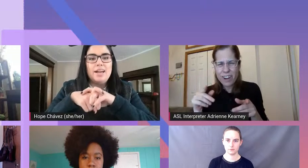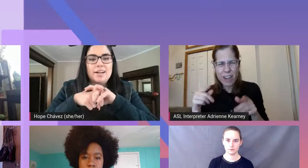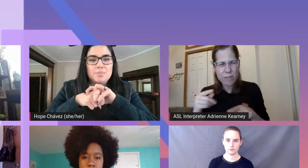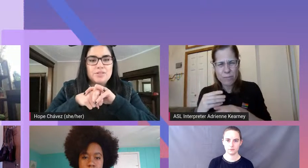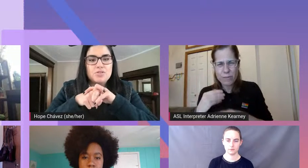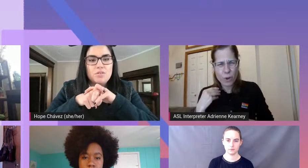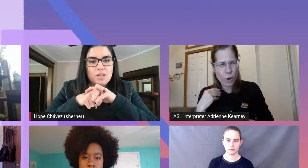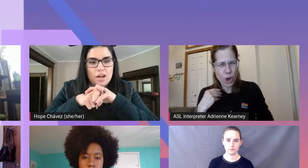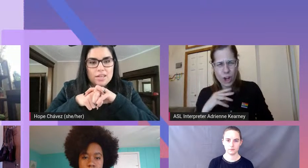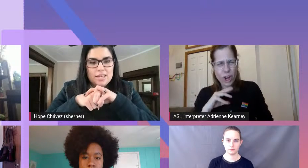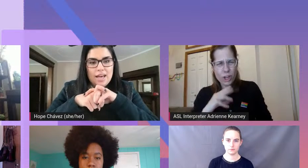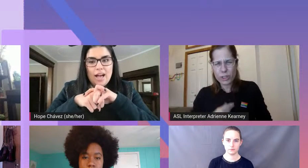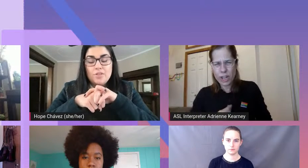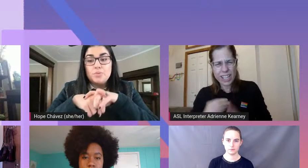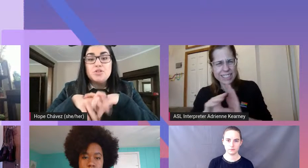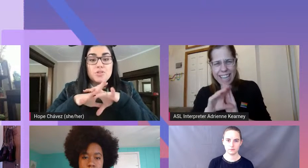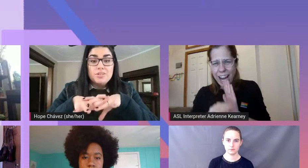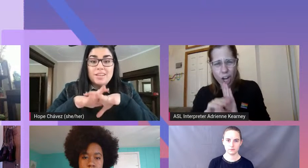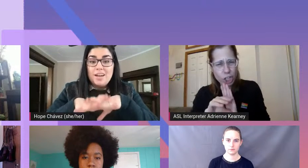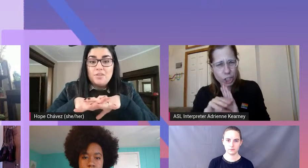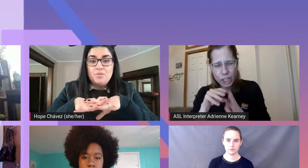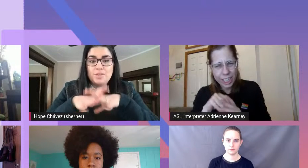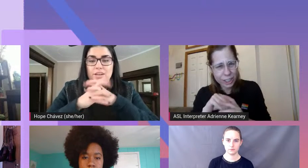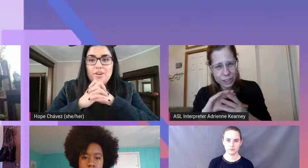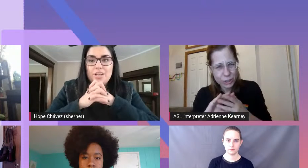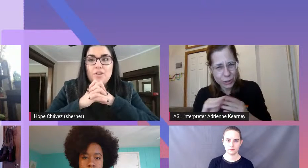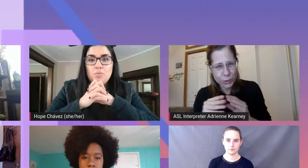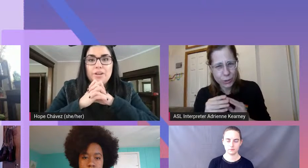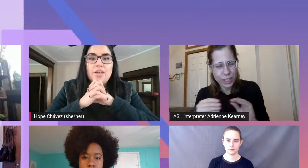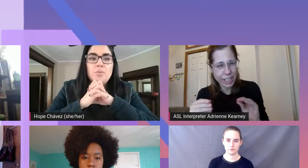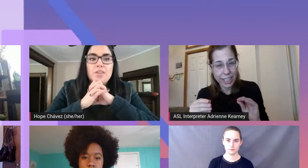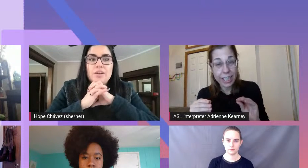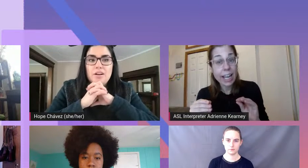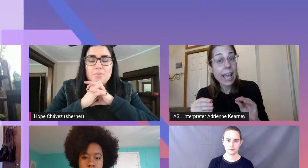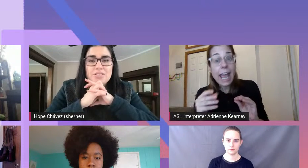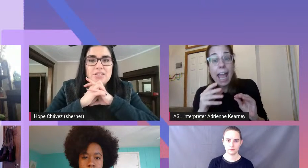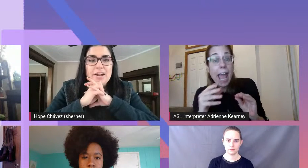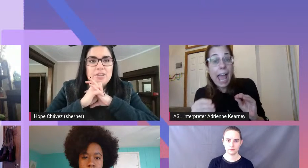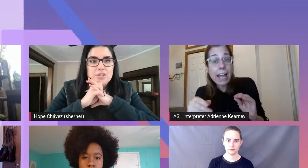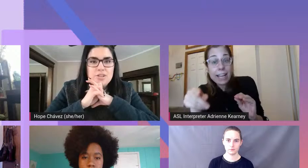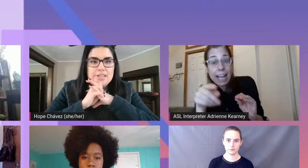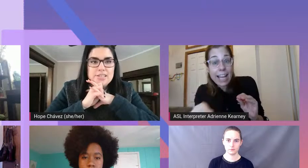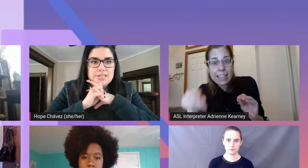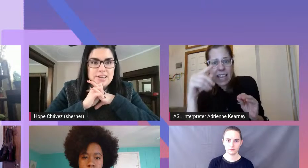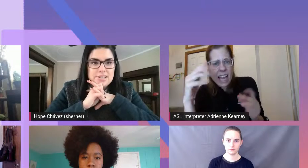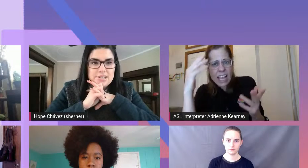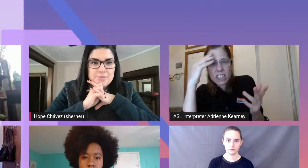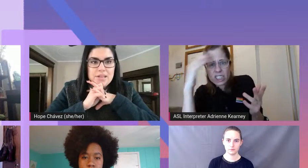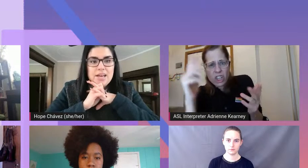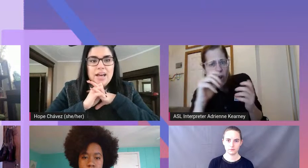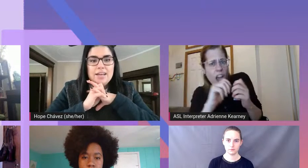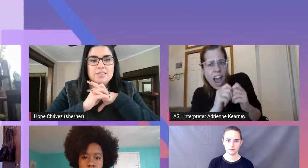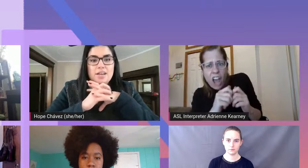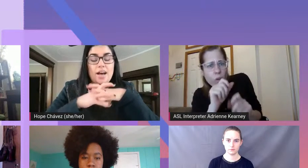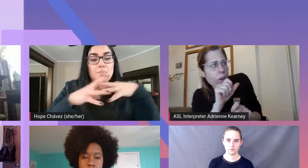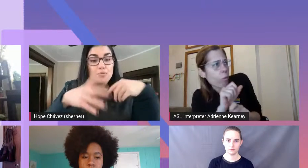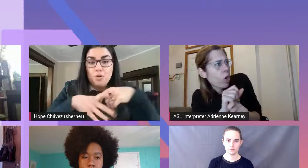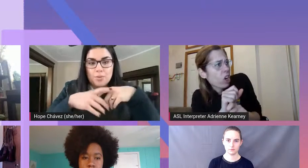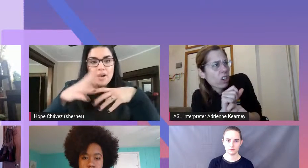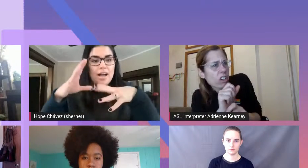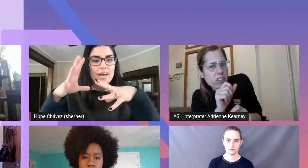even if they had, it had been so long. And there was certainly not a familiarity of working with an almost entirely trans design team